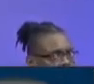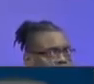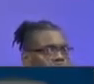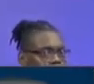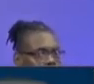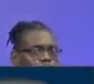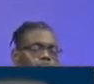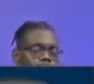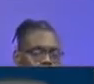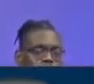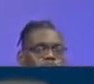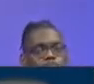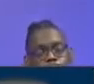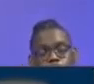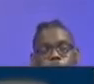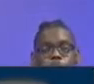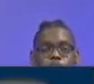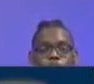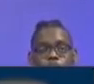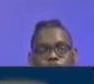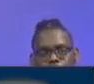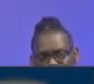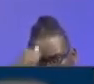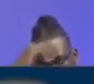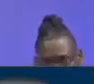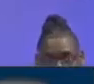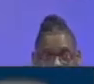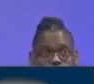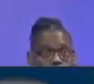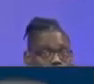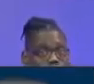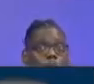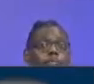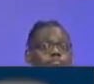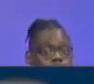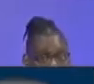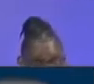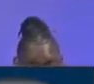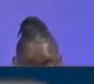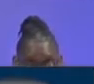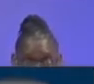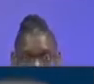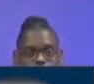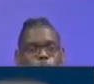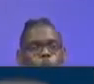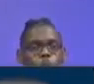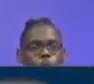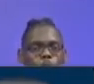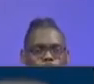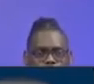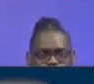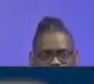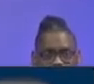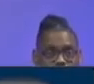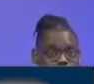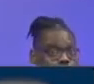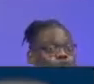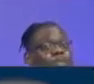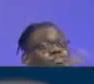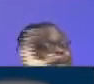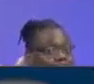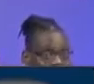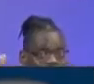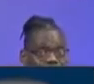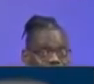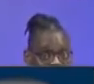gentlemen, this is being done at the end of the year. We are in the Christmas season. We are at our